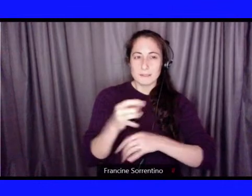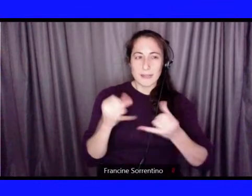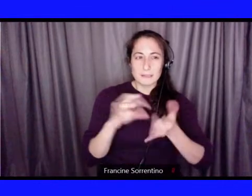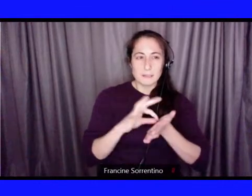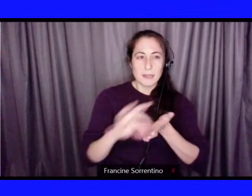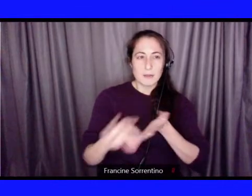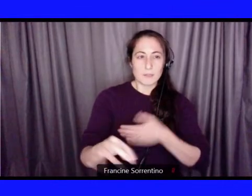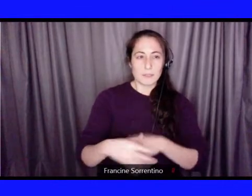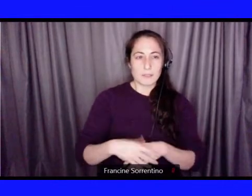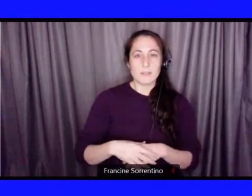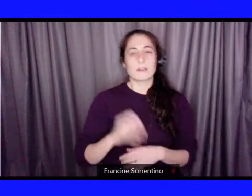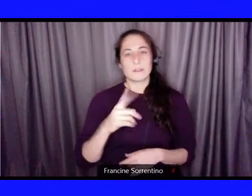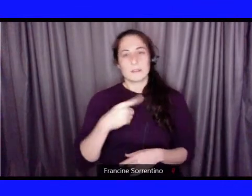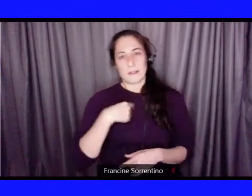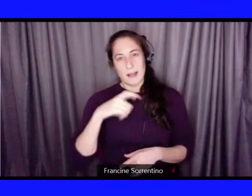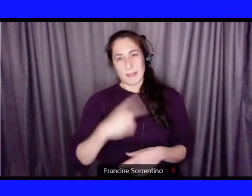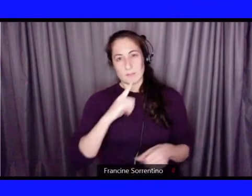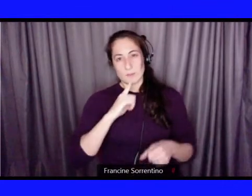planning committee